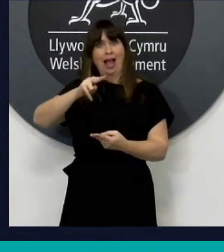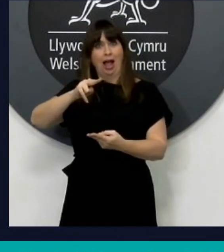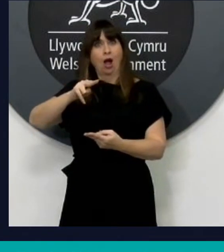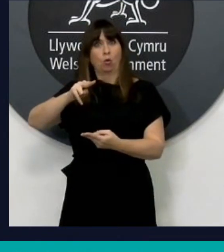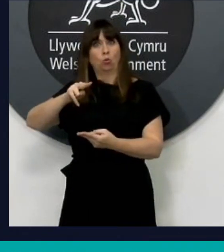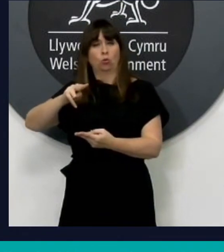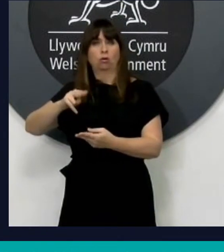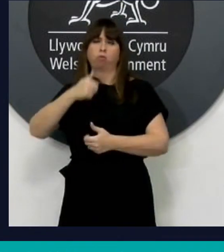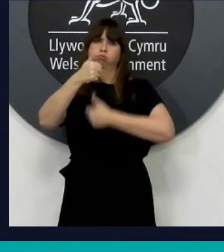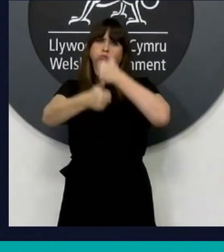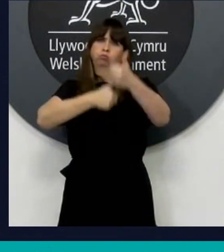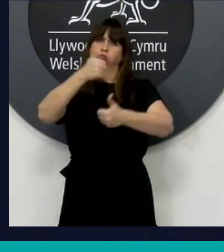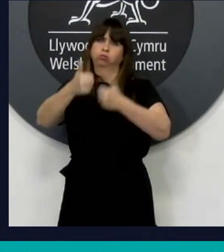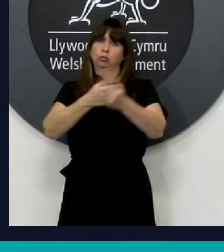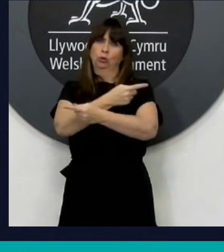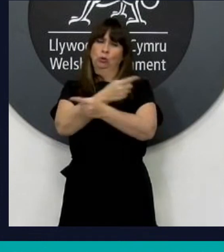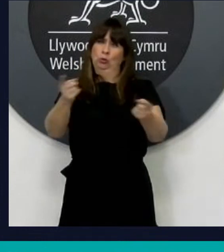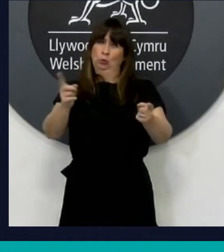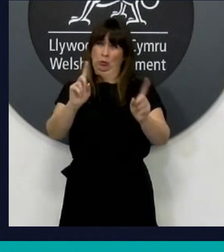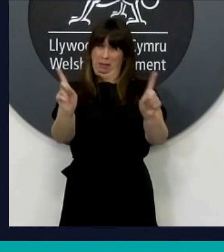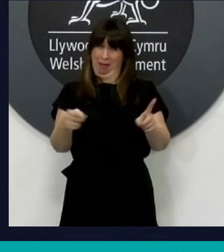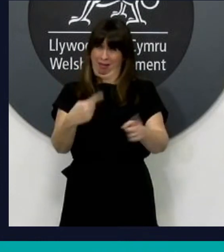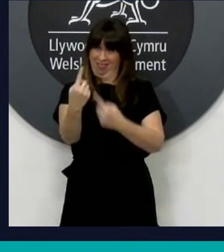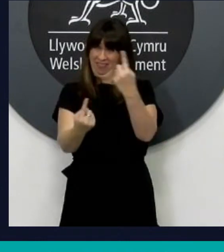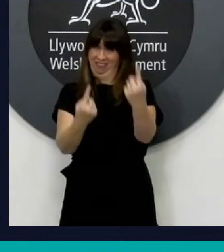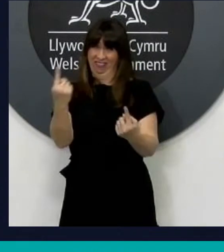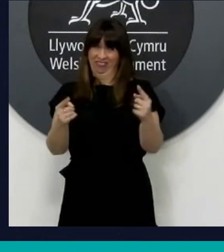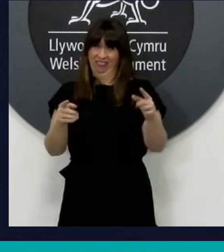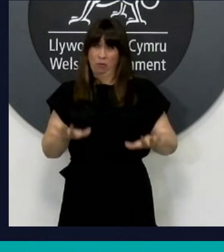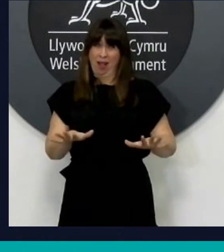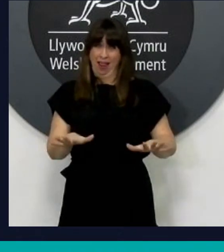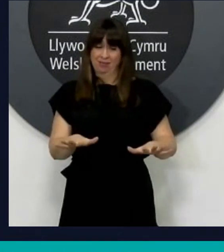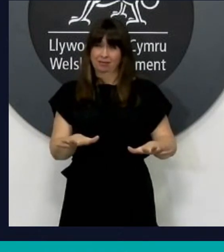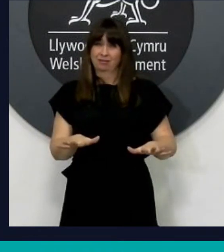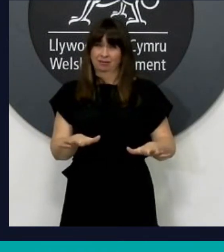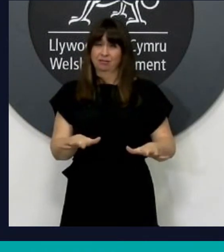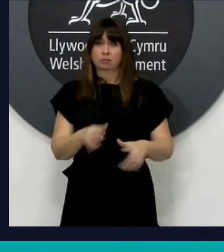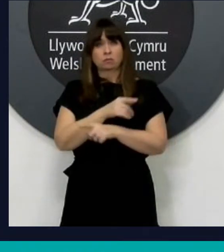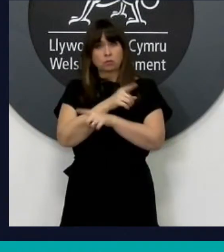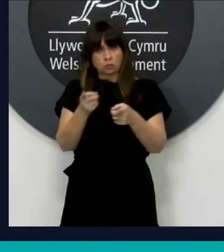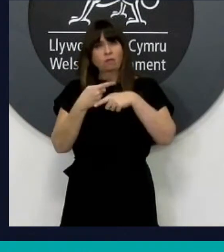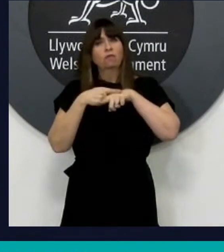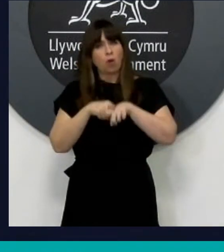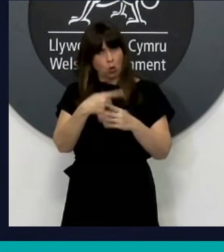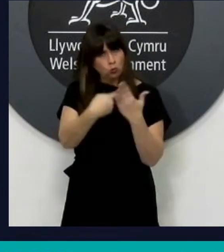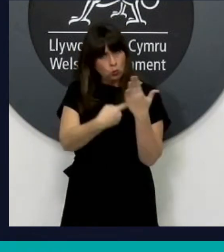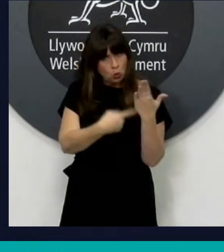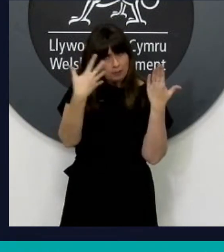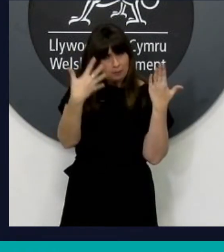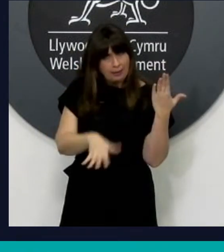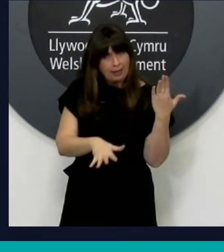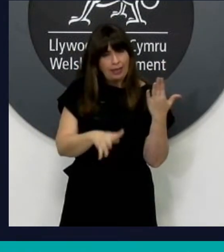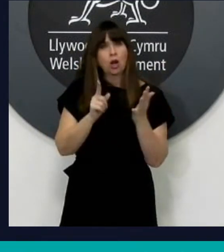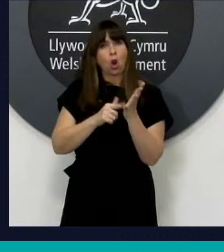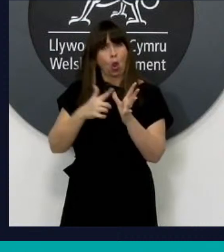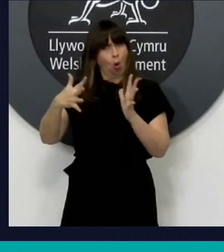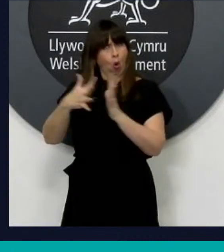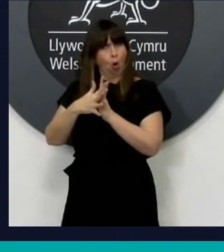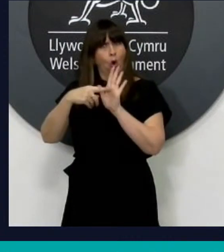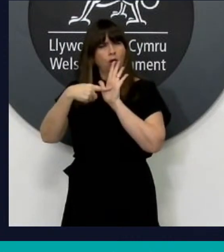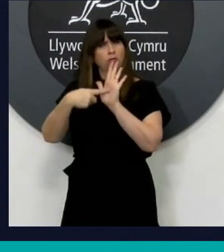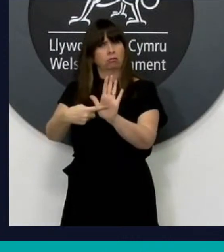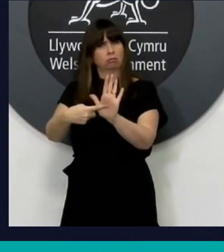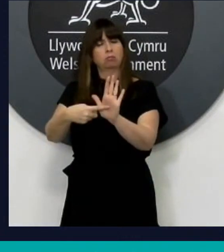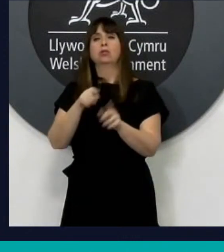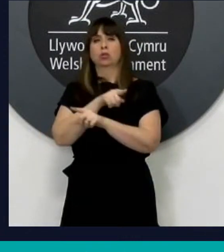efforts of the Welsh public, and that people are abiding by the guidance and the laws that